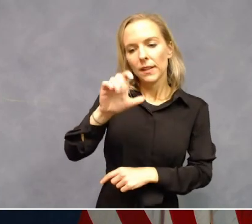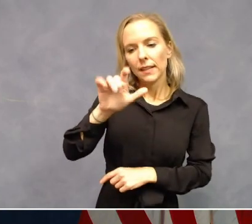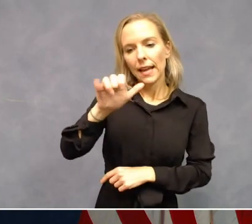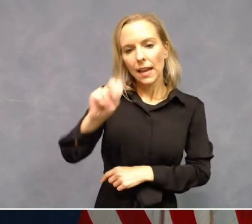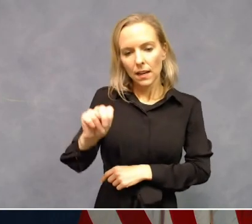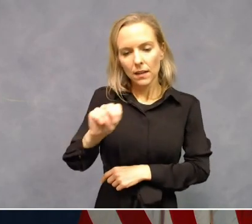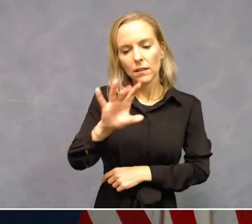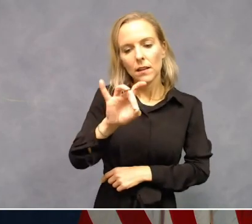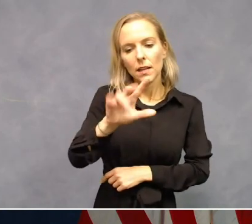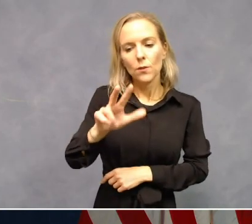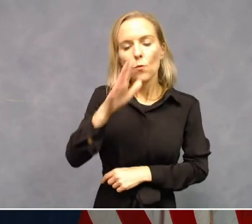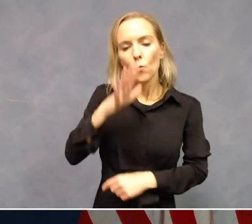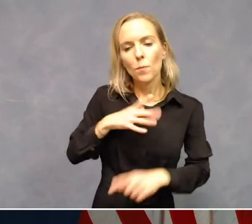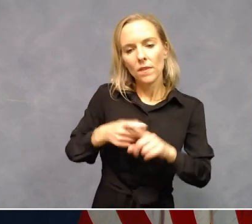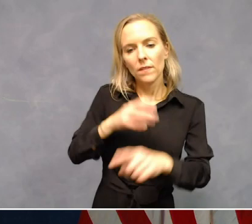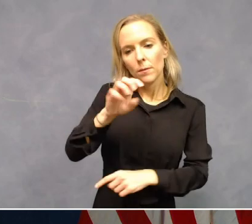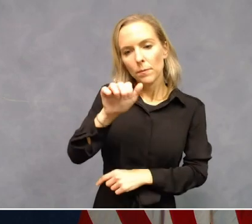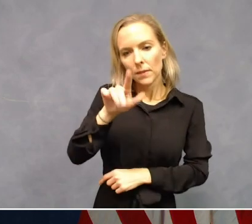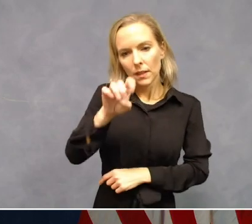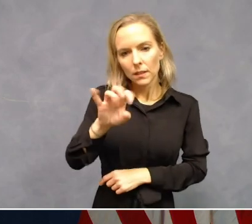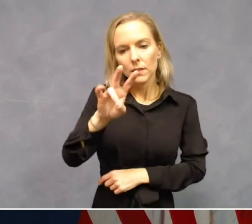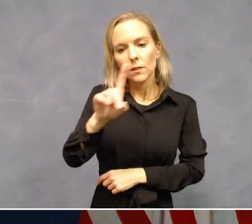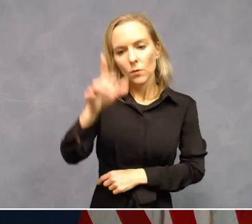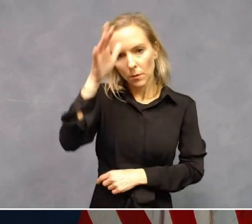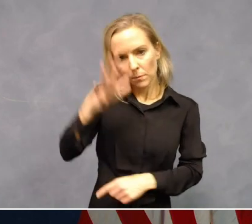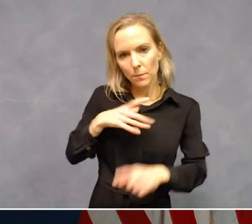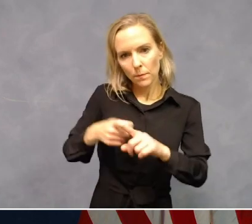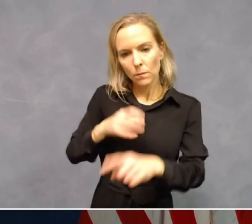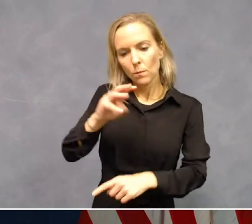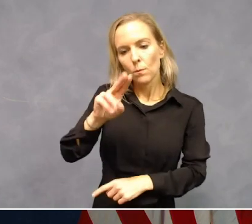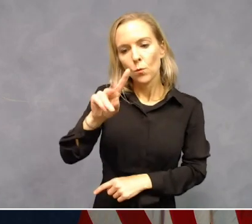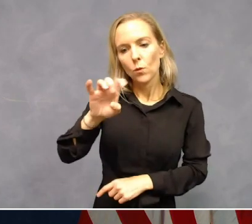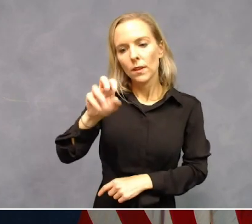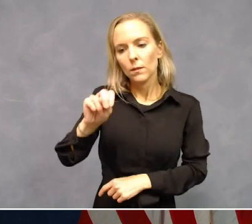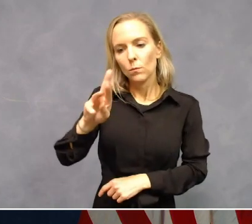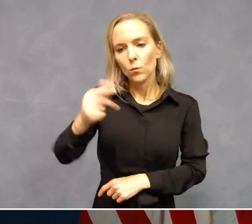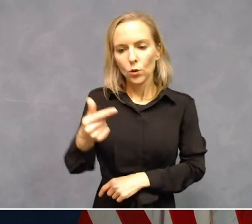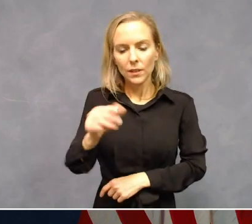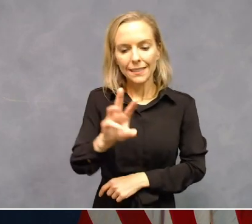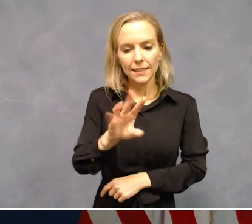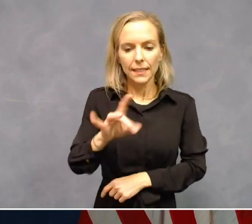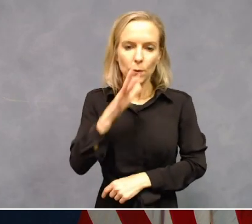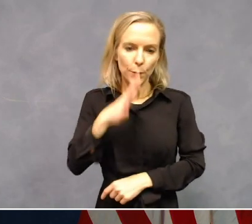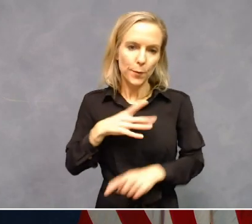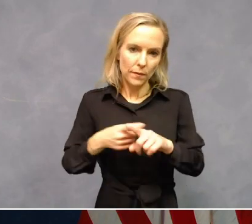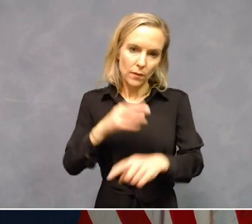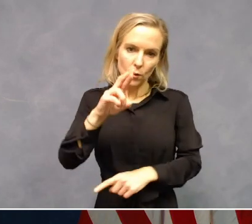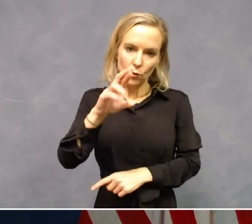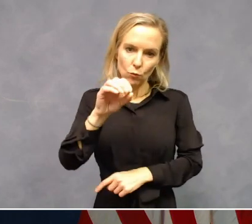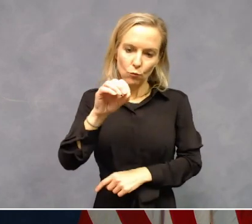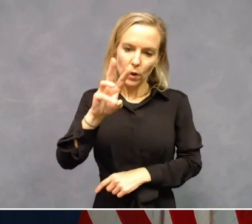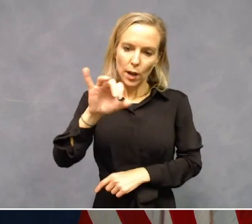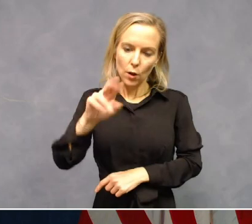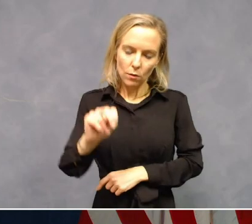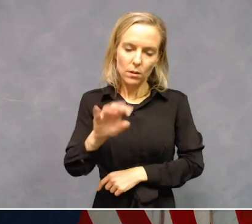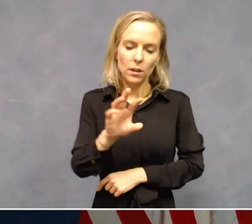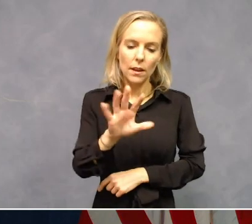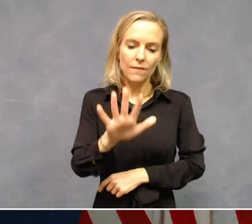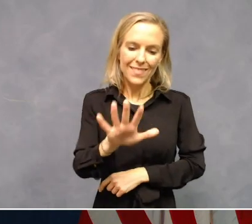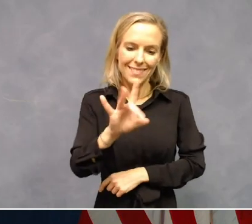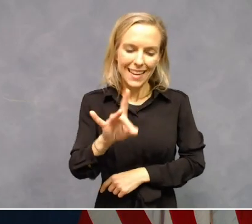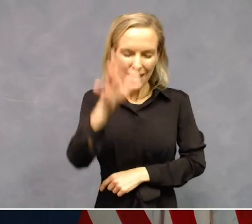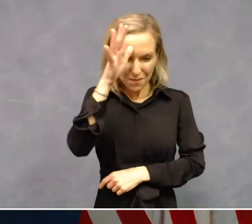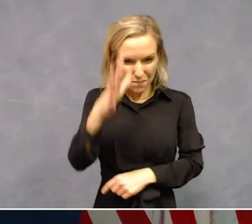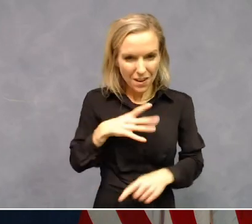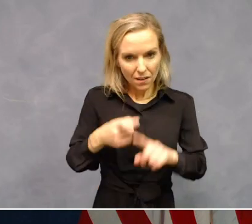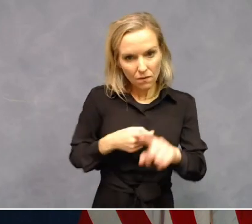Meade, 71-year-old man from Muhlenberg, 68-year-old woman from Rowan, 58-year-old man from